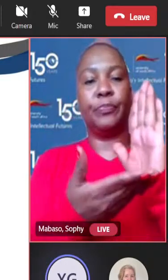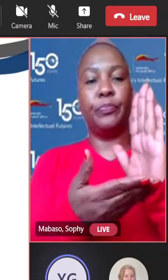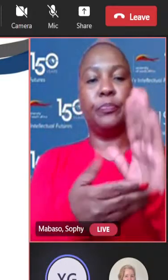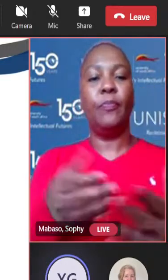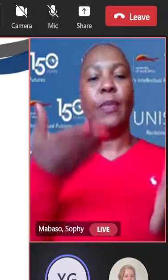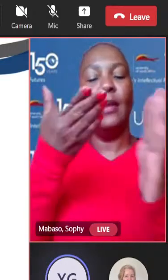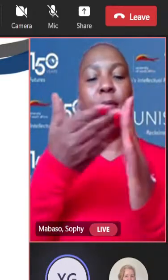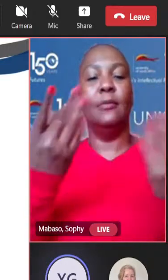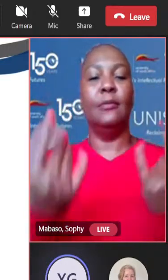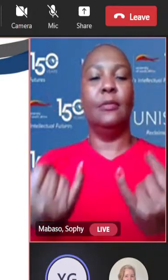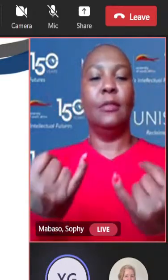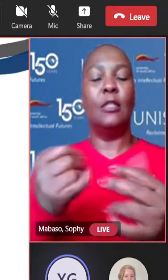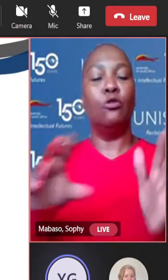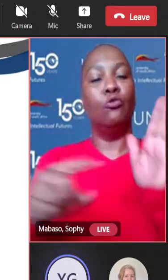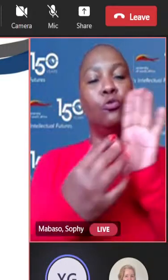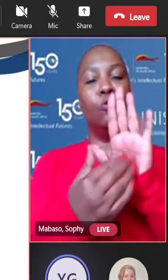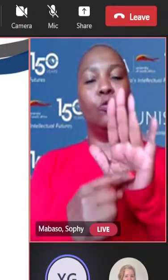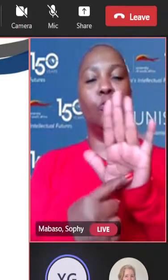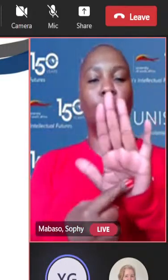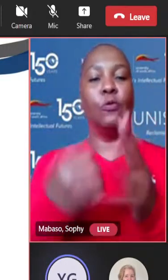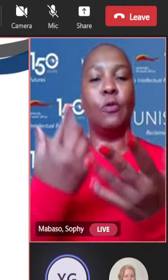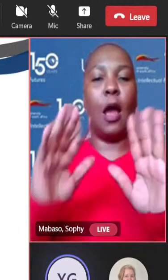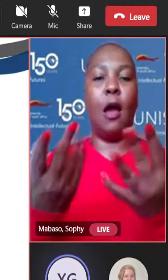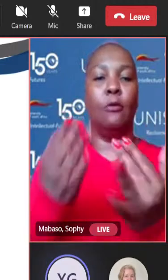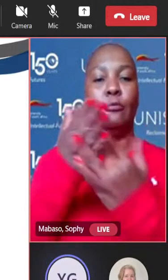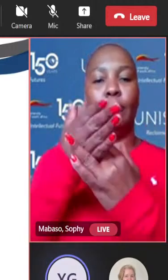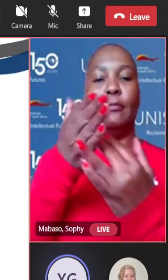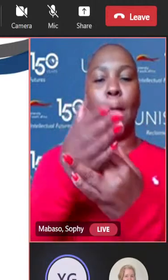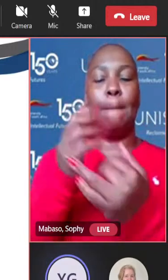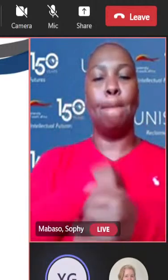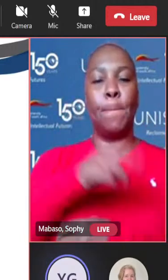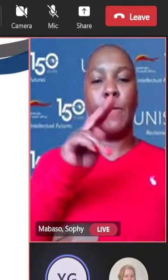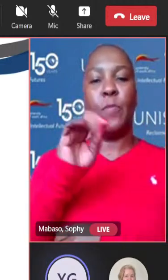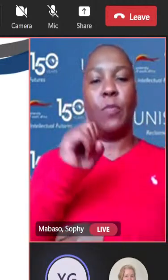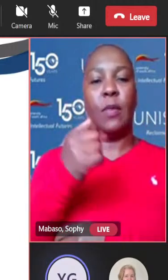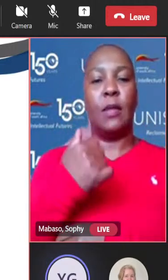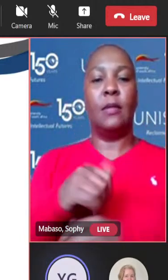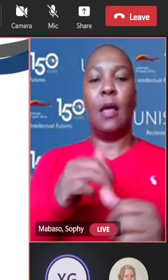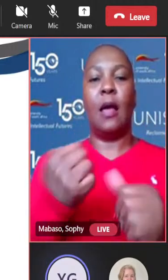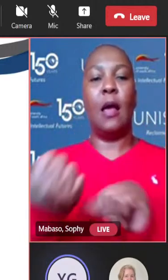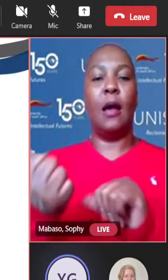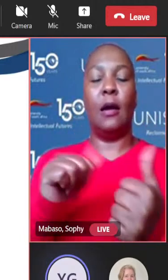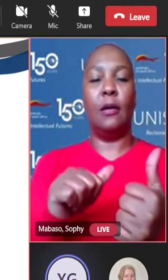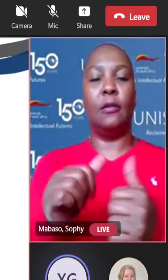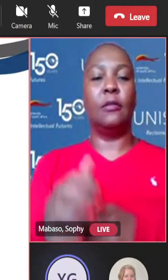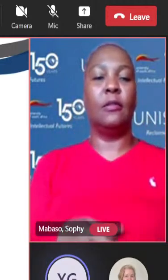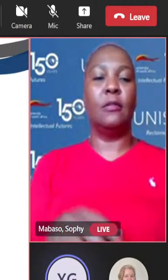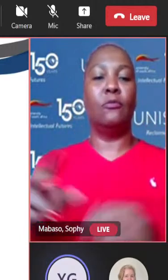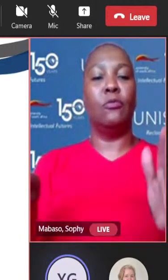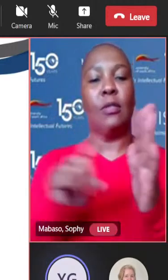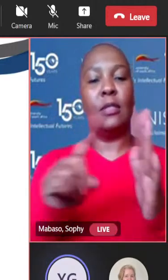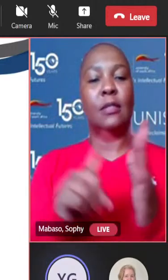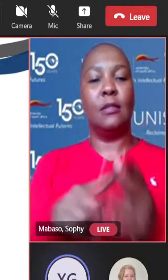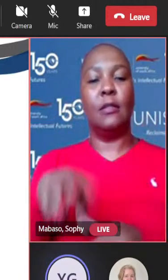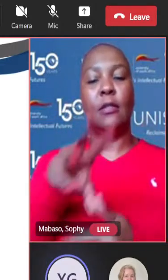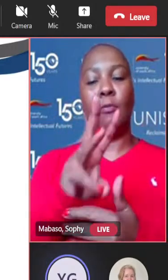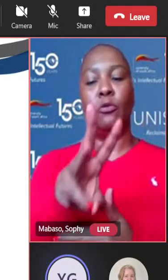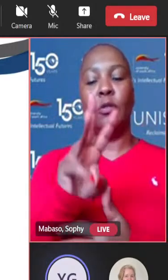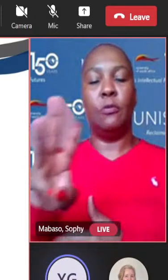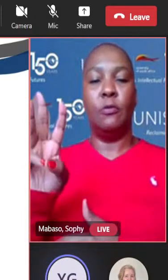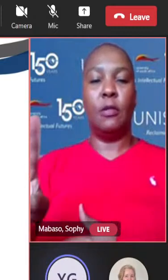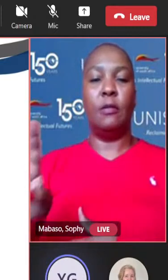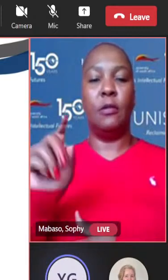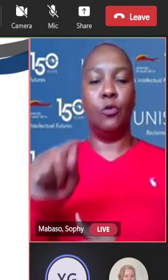is just to show you how you will access your My Unisa account. Obviously, you will go as the point one there,